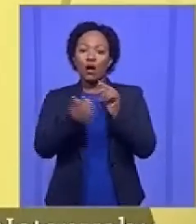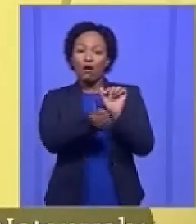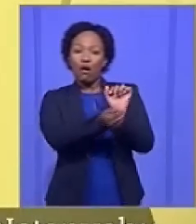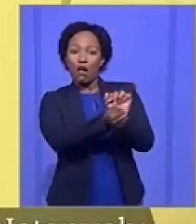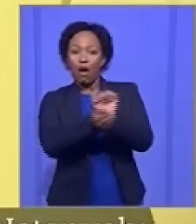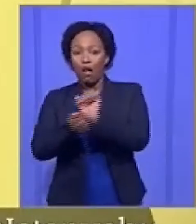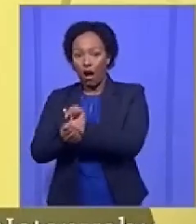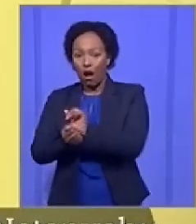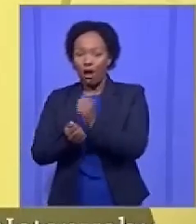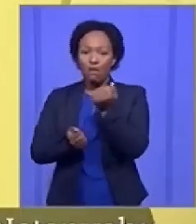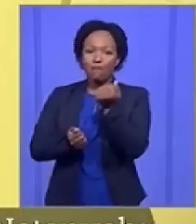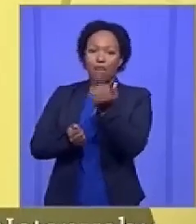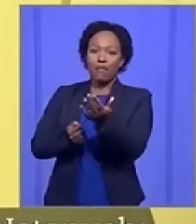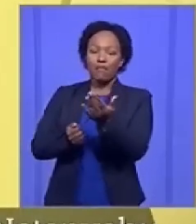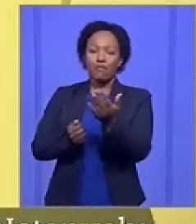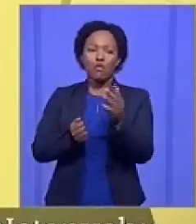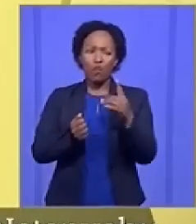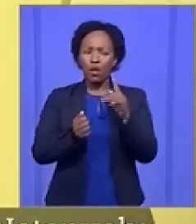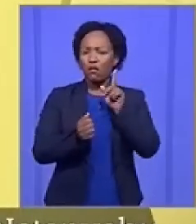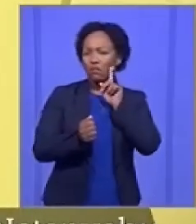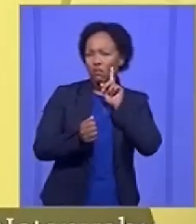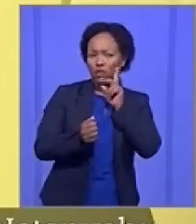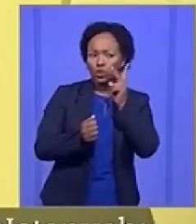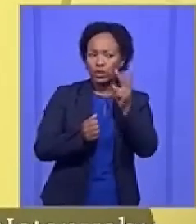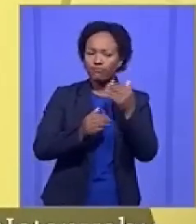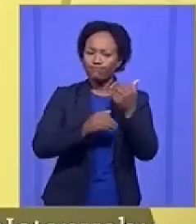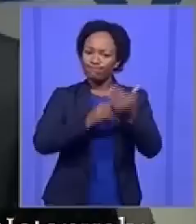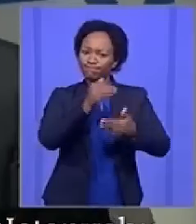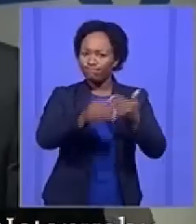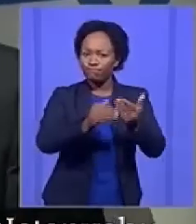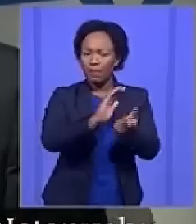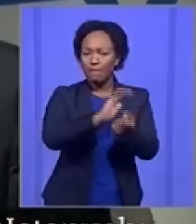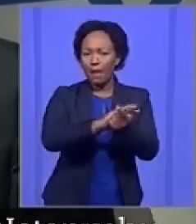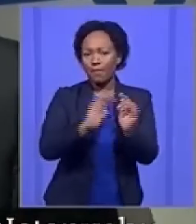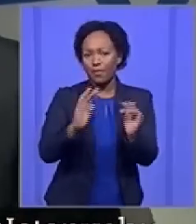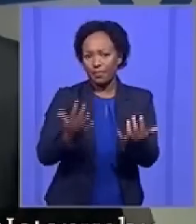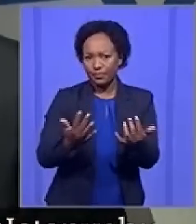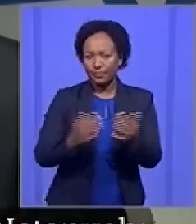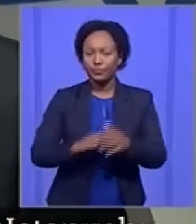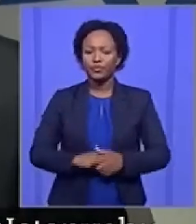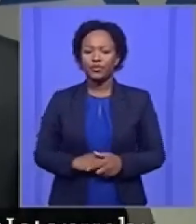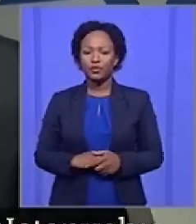will follow those developments as they progress.